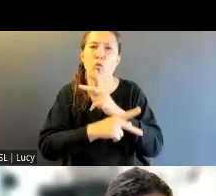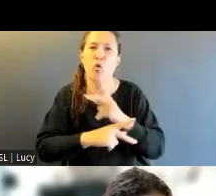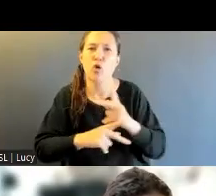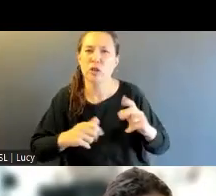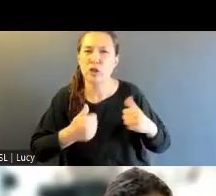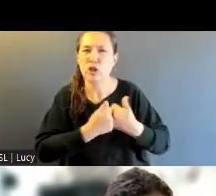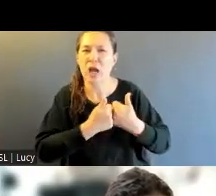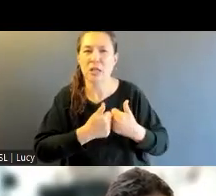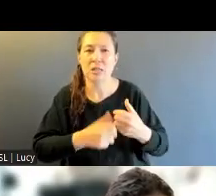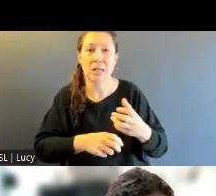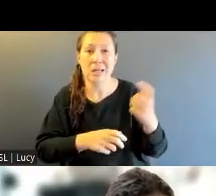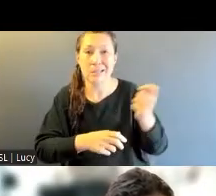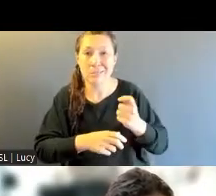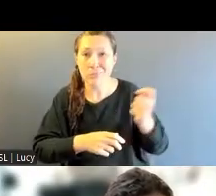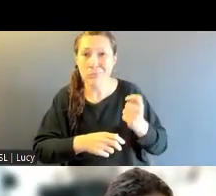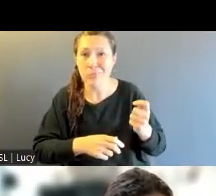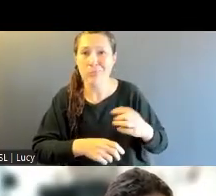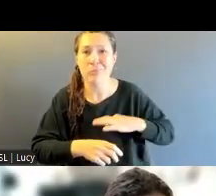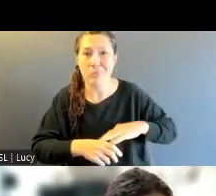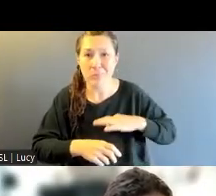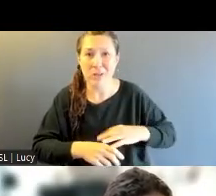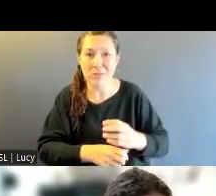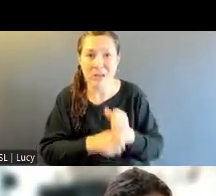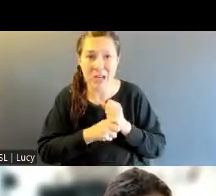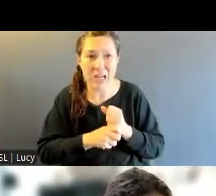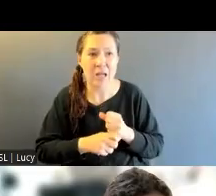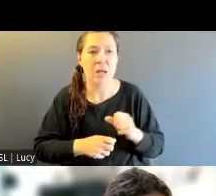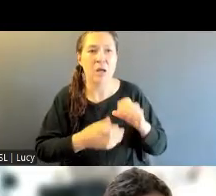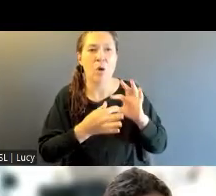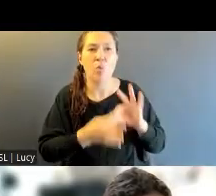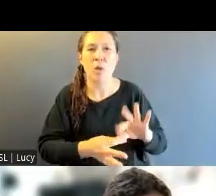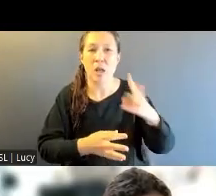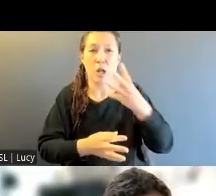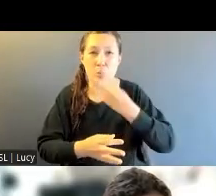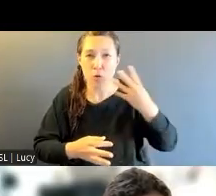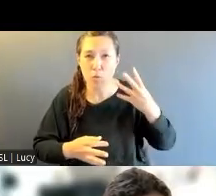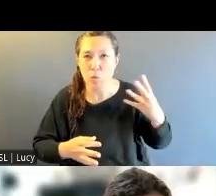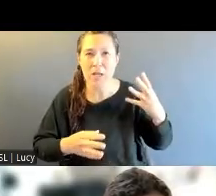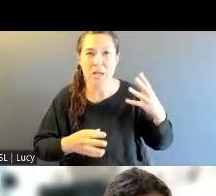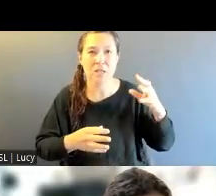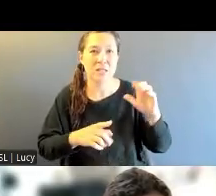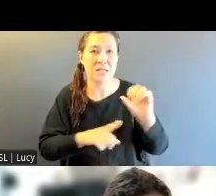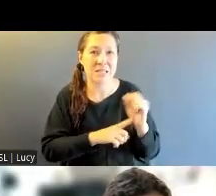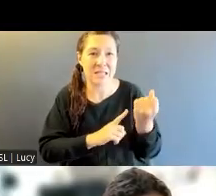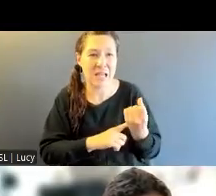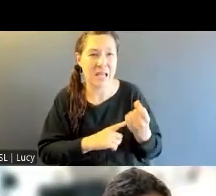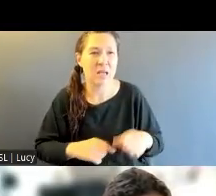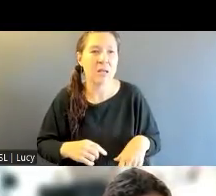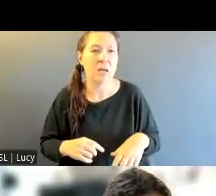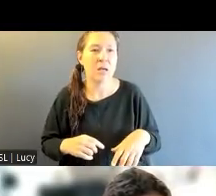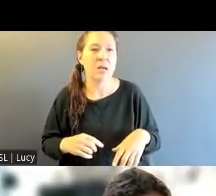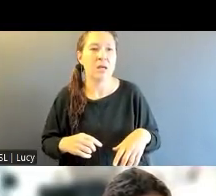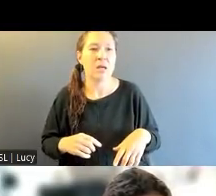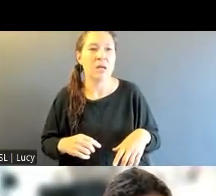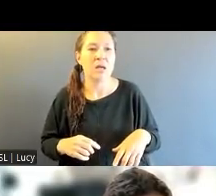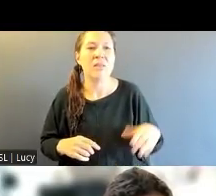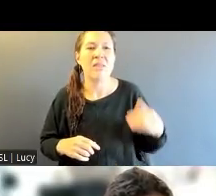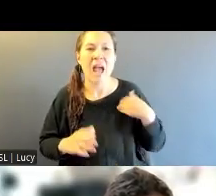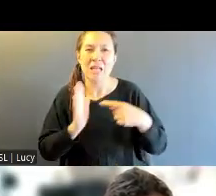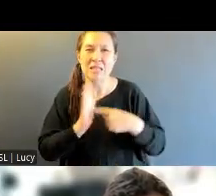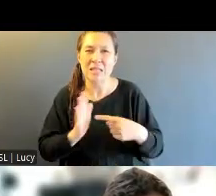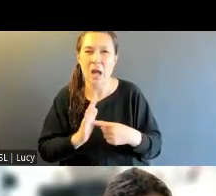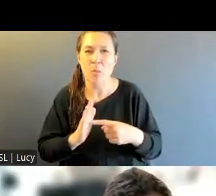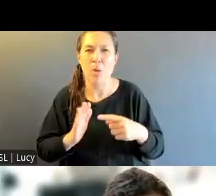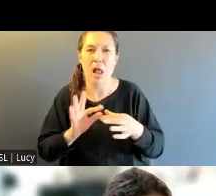benefits, which could be related to their immigration status. Focus group participants share examples of language barriers and experiences of